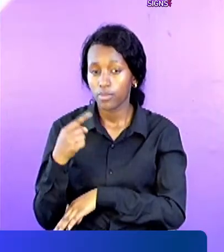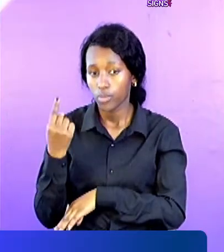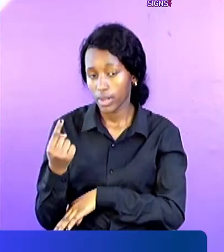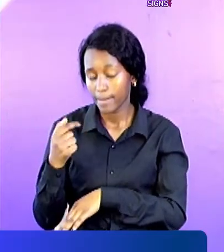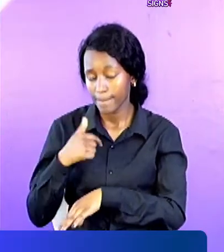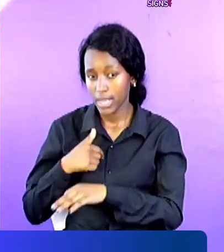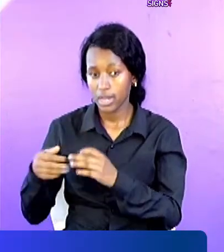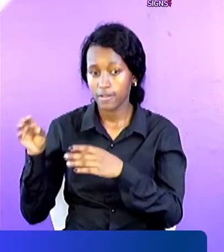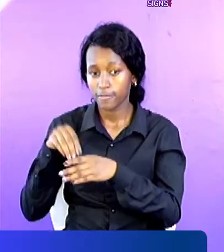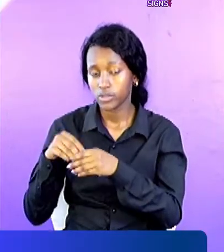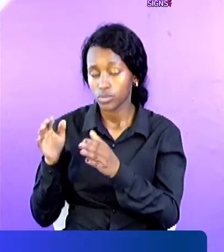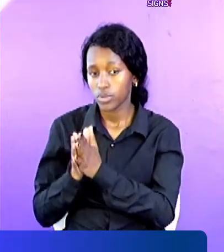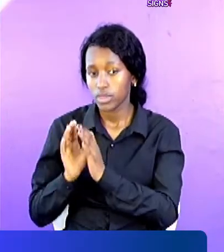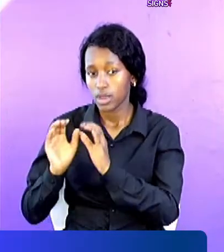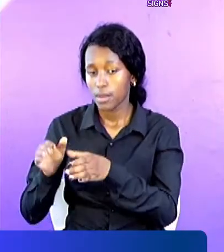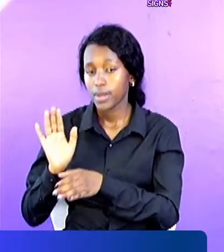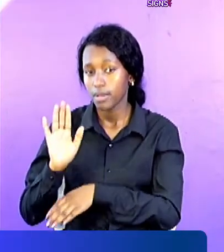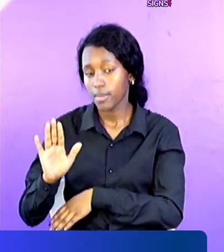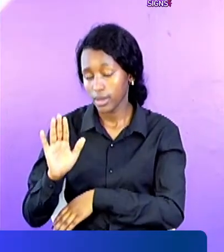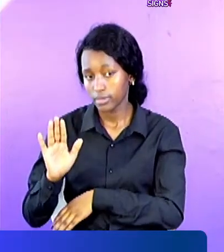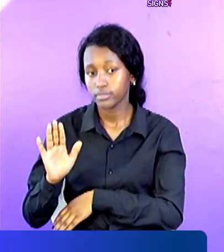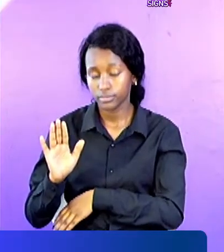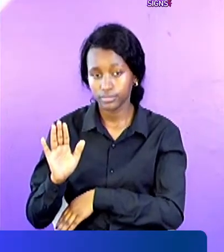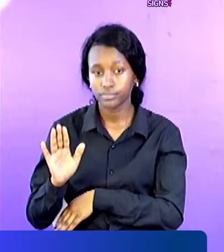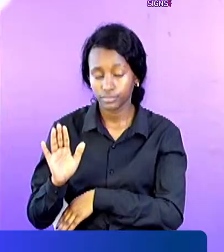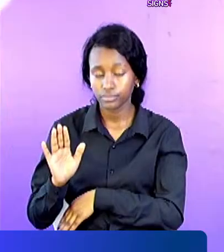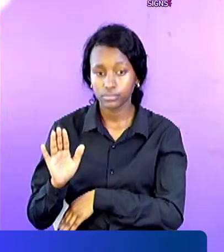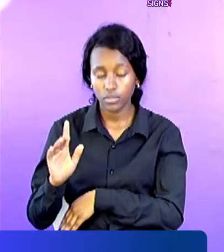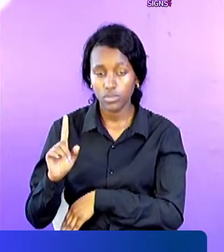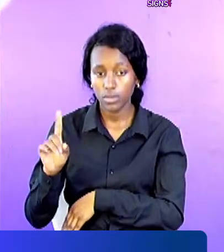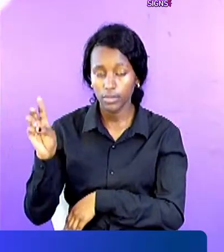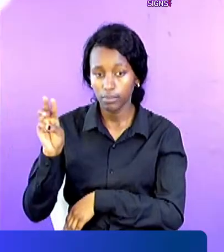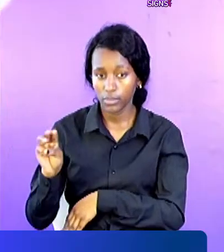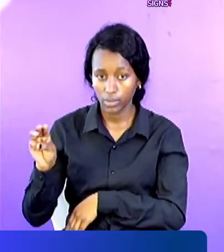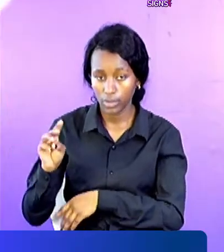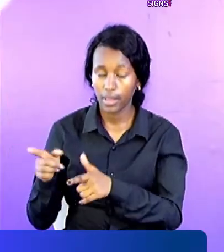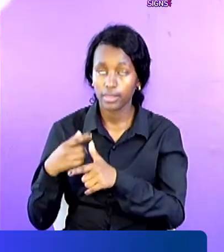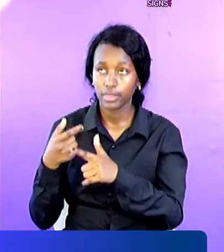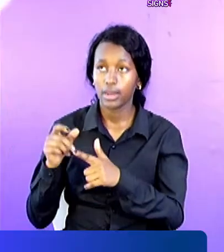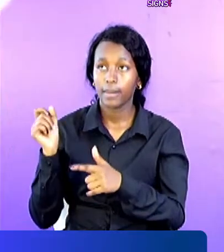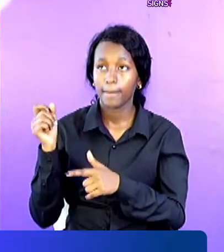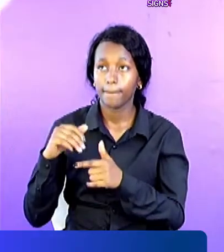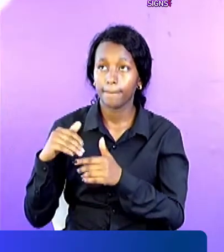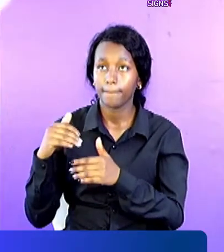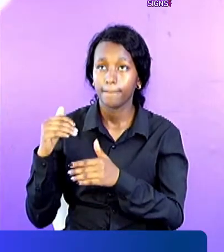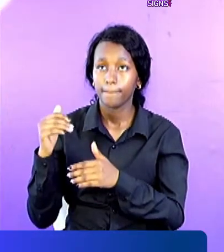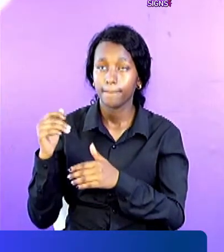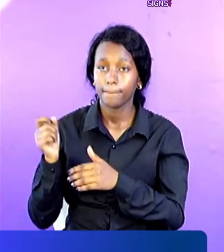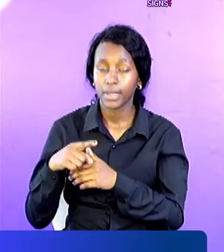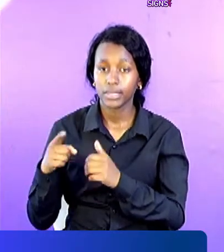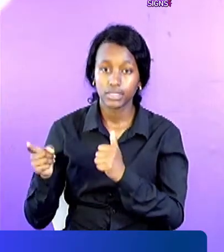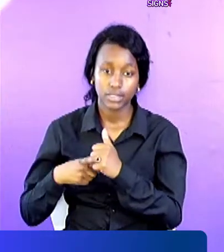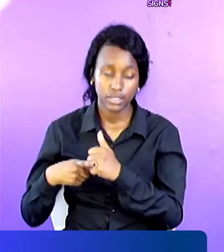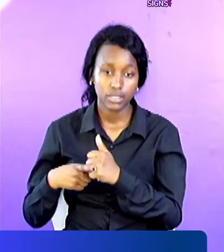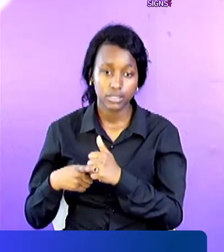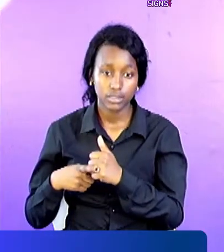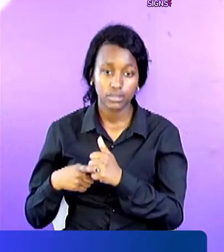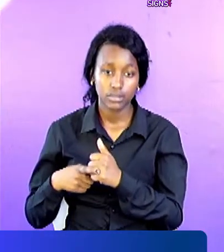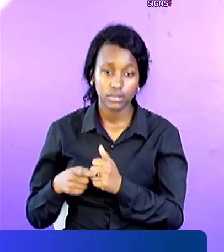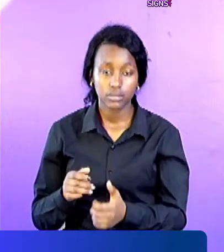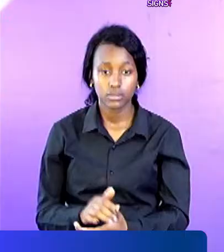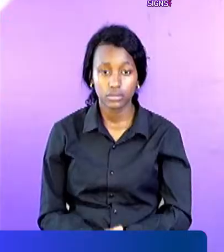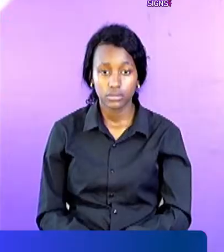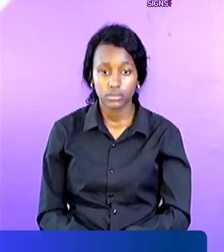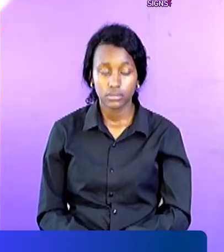would mean by June, July, I should be getting around 50,000, because $1 million, 10%,